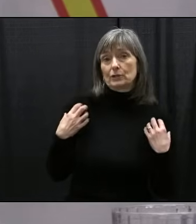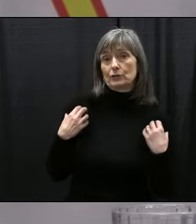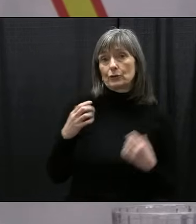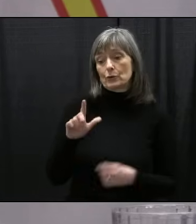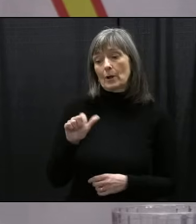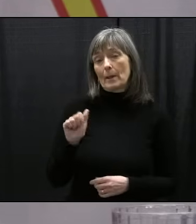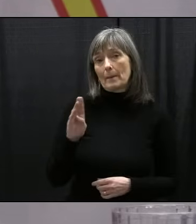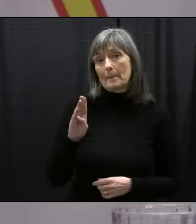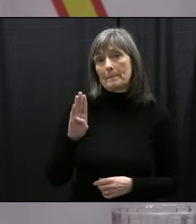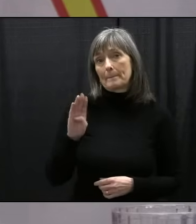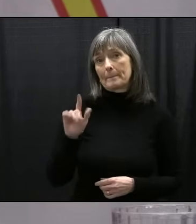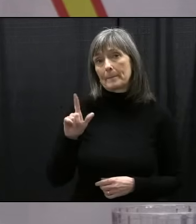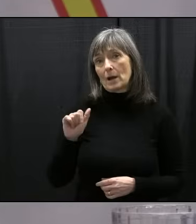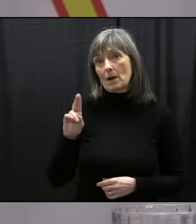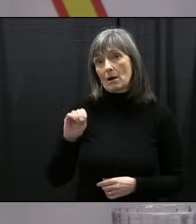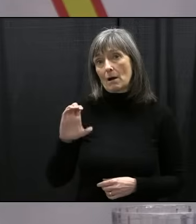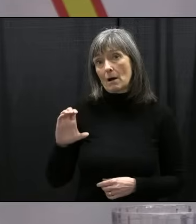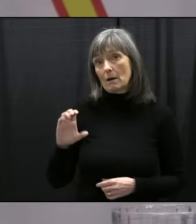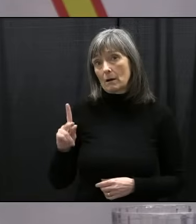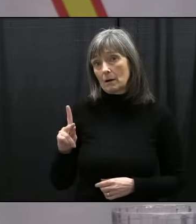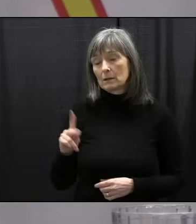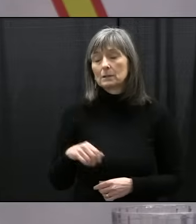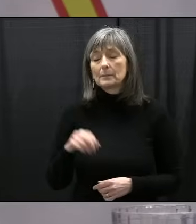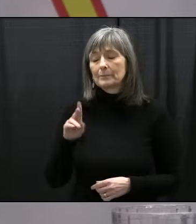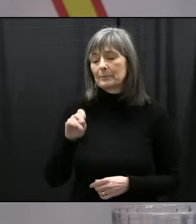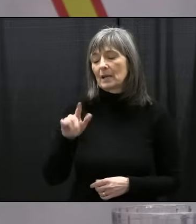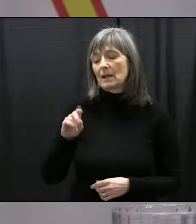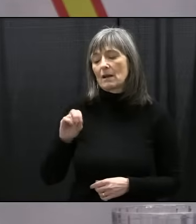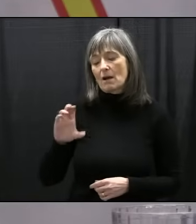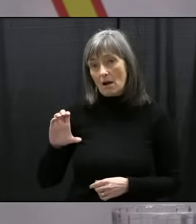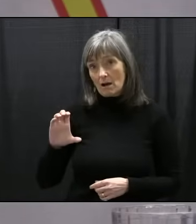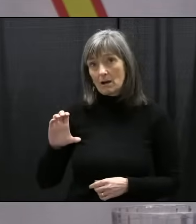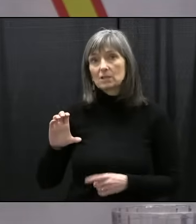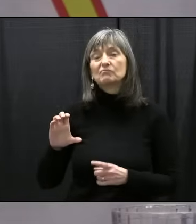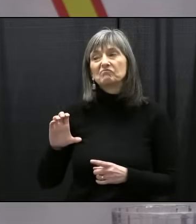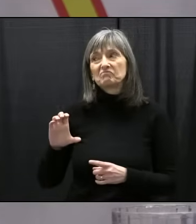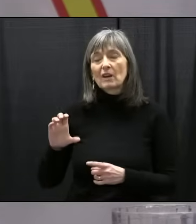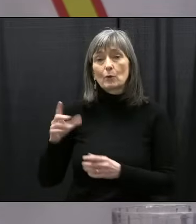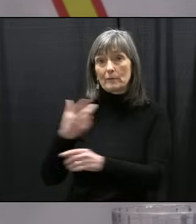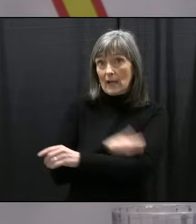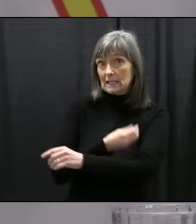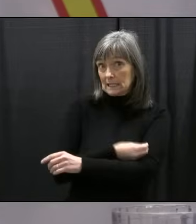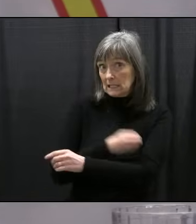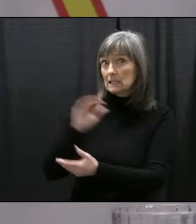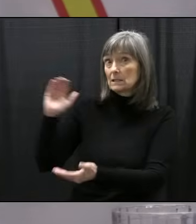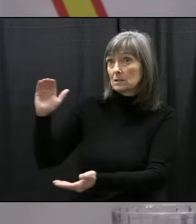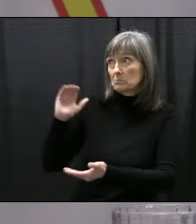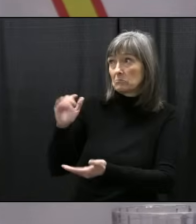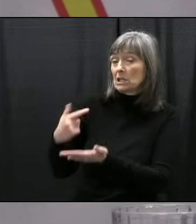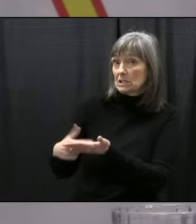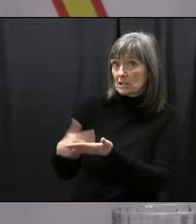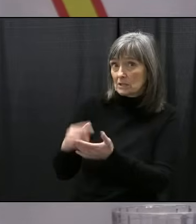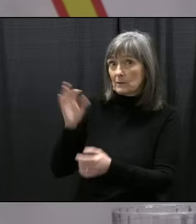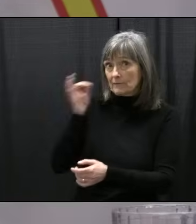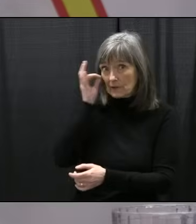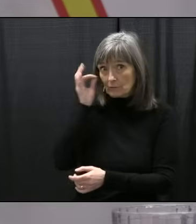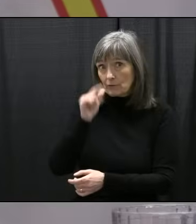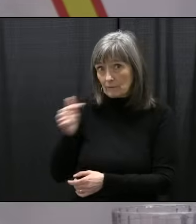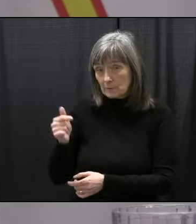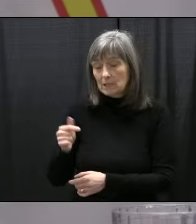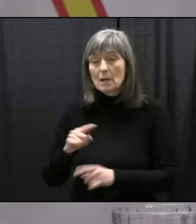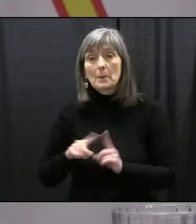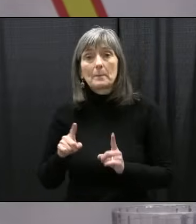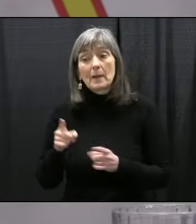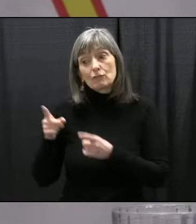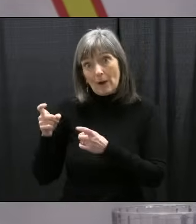regarding the acceleration of the vaccine supply, given our change in the interval, and of course the rapid